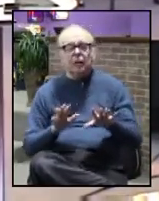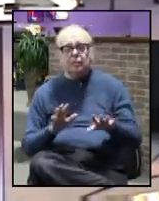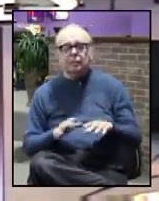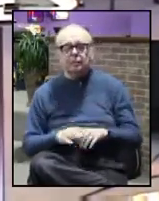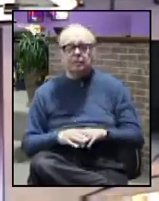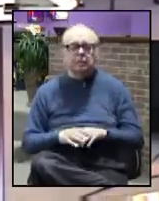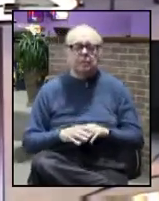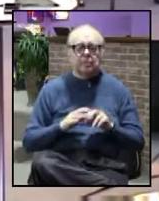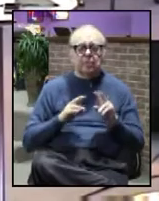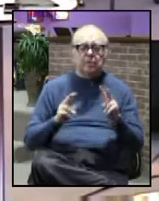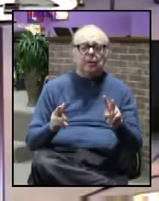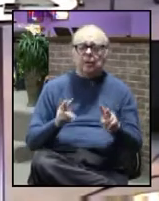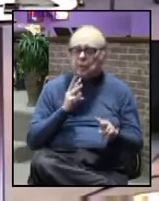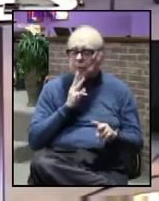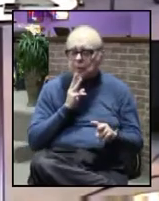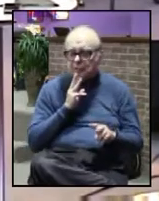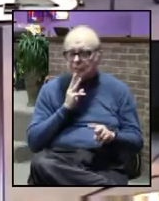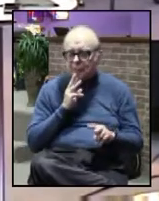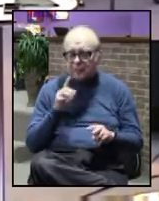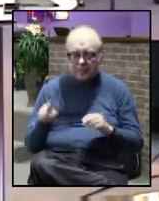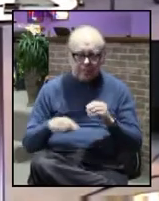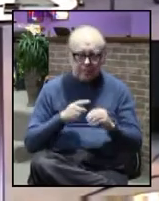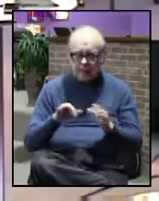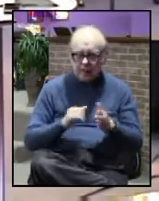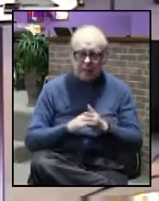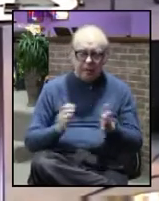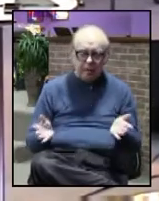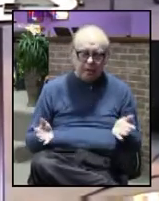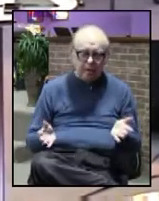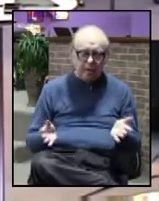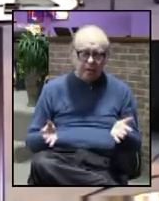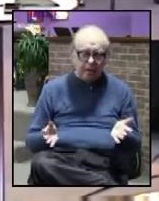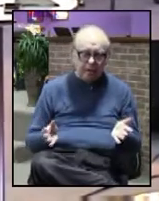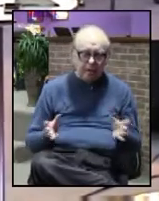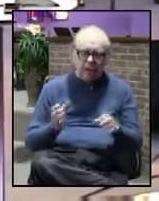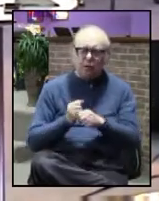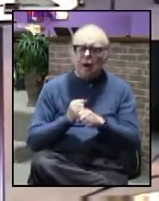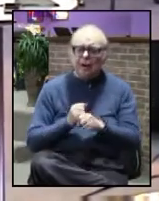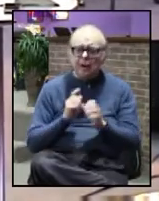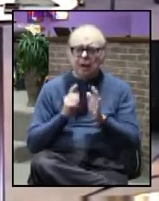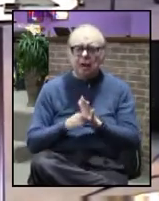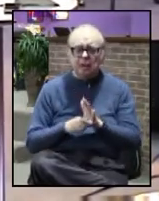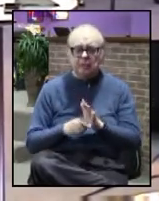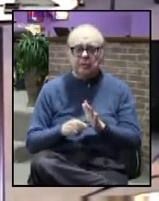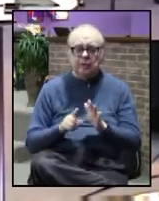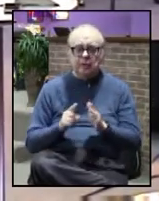whoa, and you watch the water all fall around it and everything, and you're just caught up in the moment